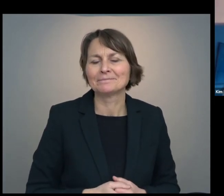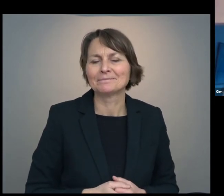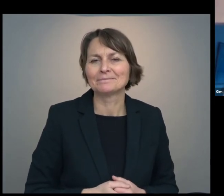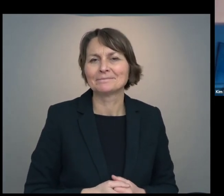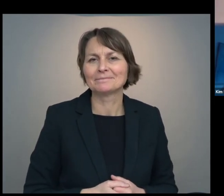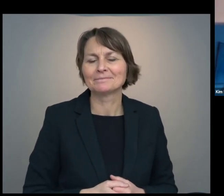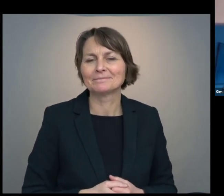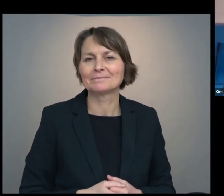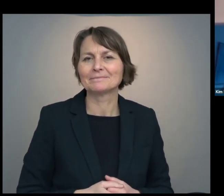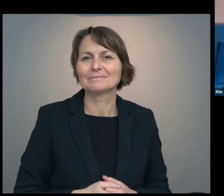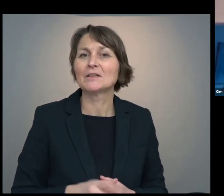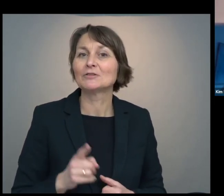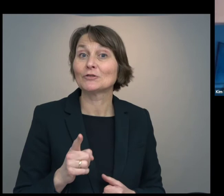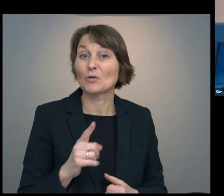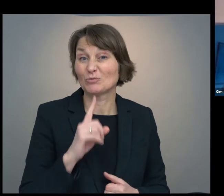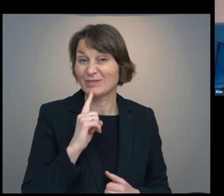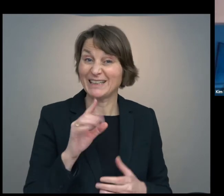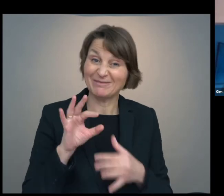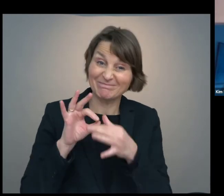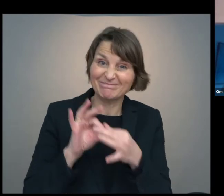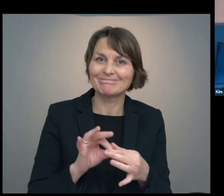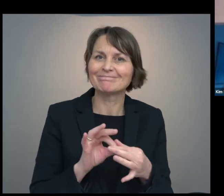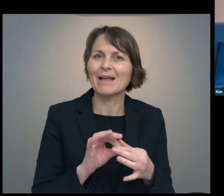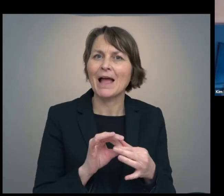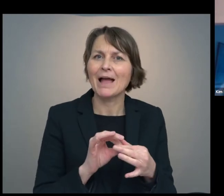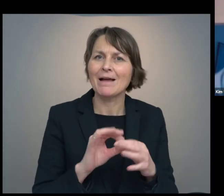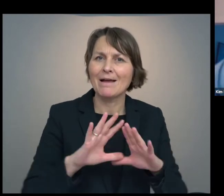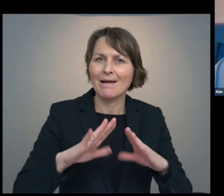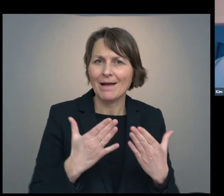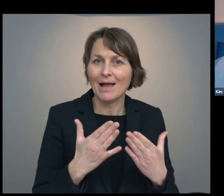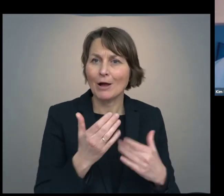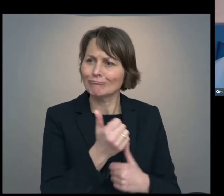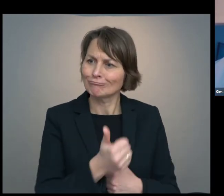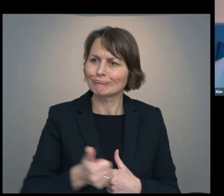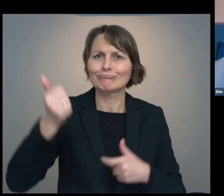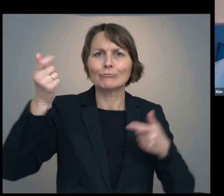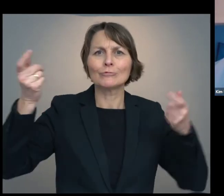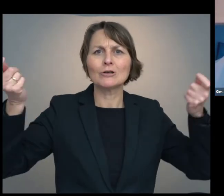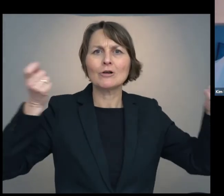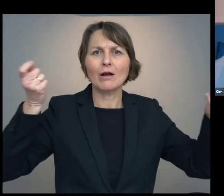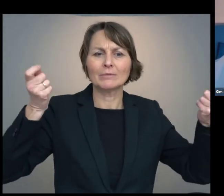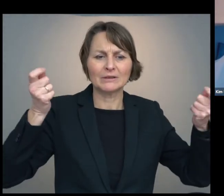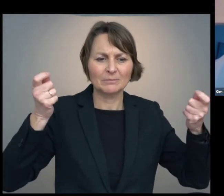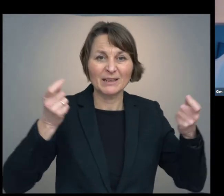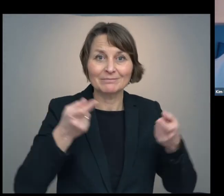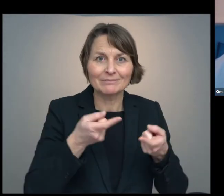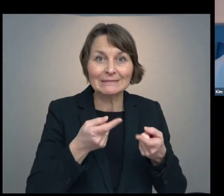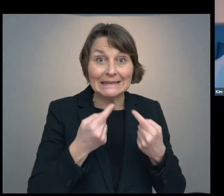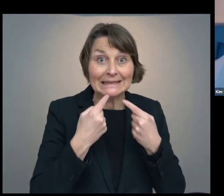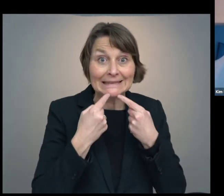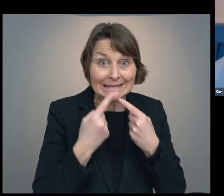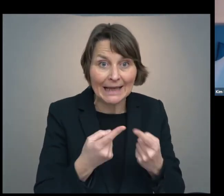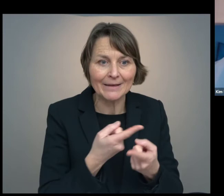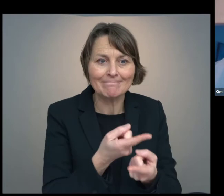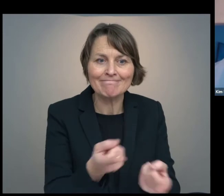guess that leads to a question about governance of because we've talked about us being a